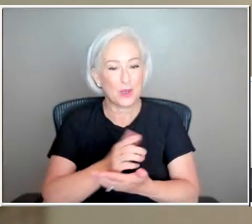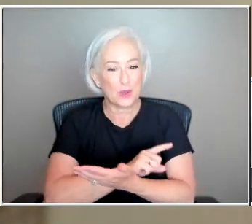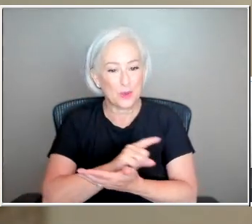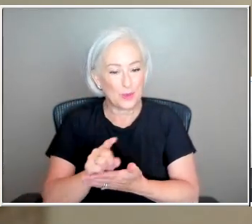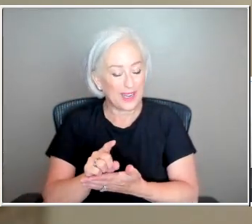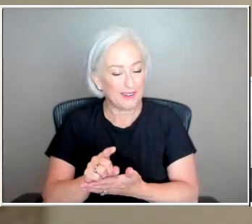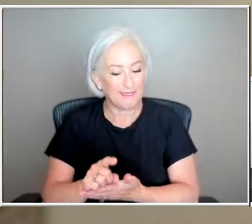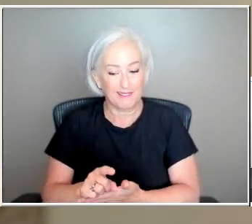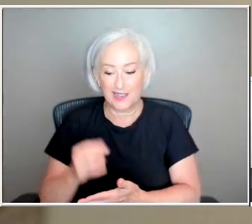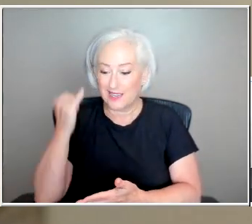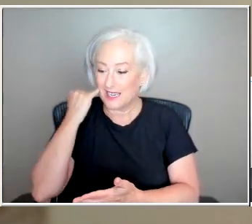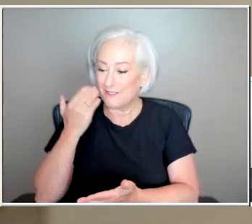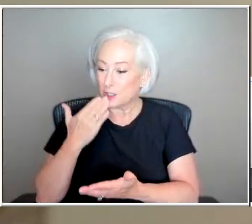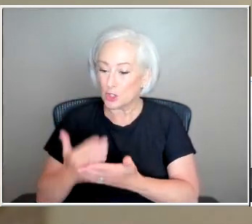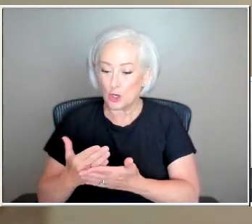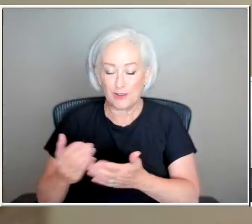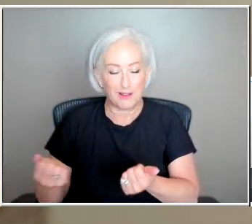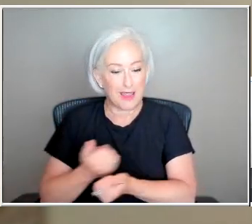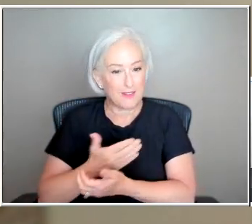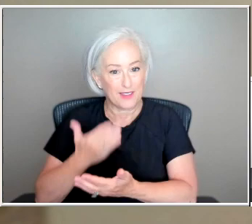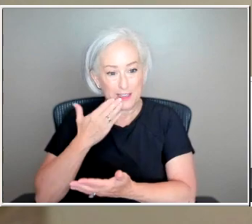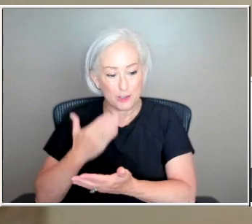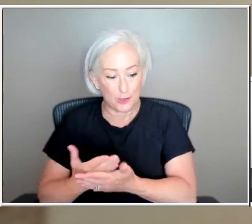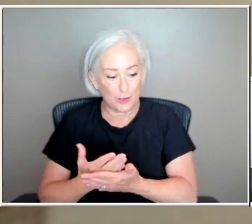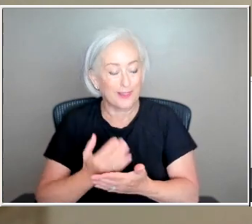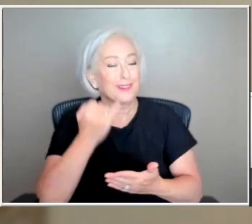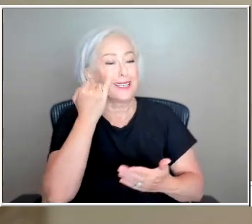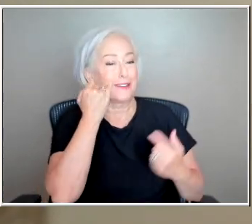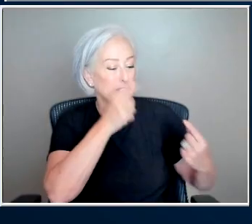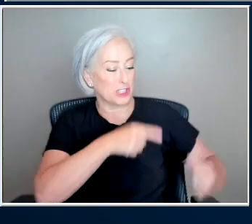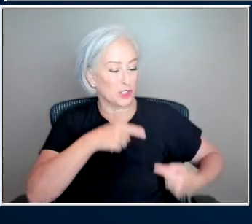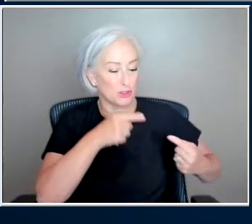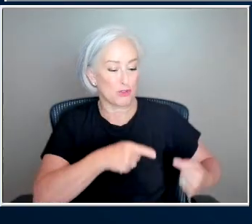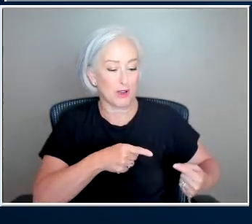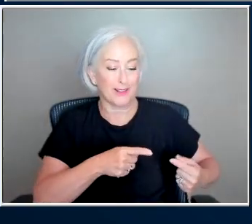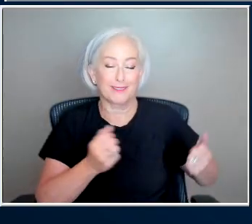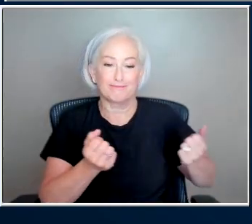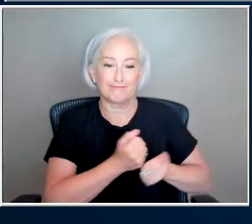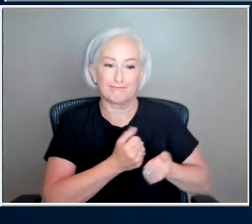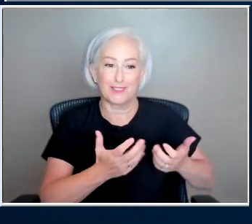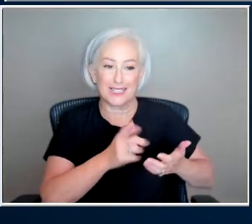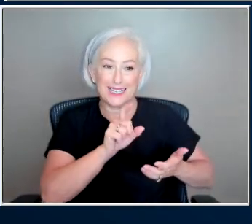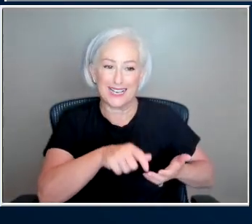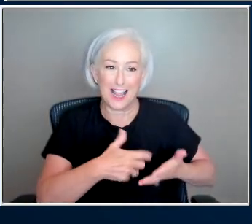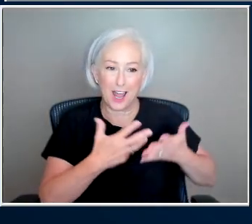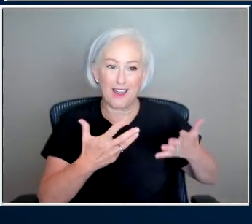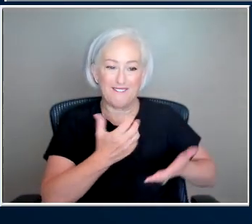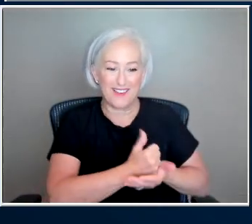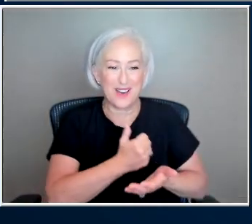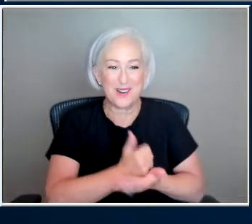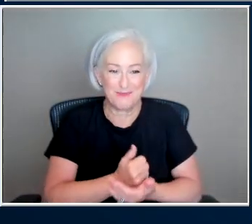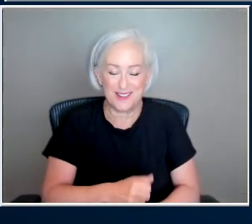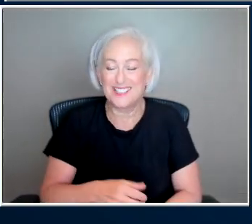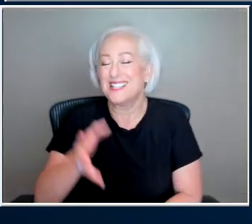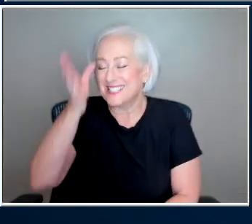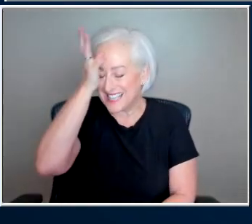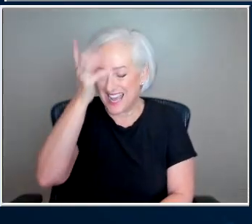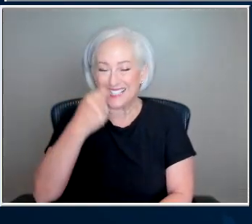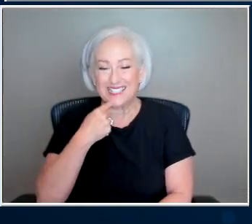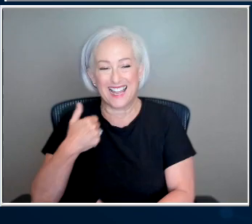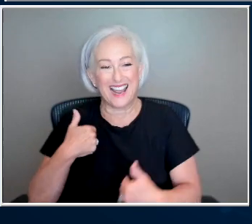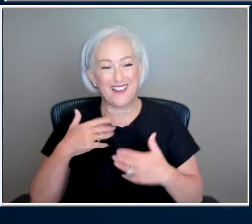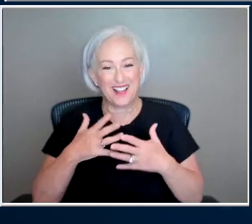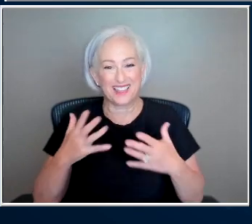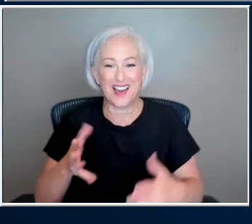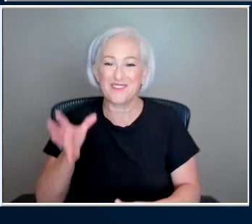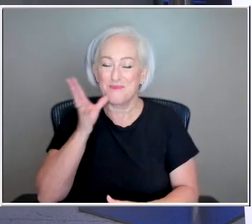time, then all hands are on deck. But she's doing well this week. Well, as Dad said, she's got a lot of you in her, so I like to hear that. Here in